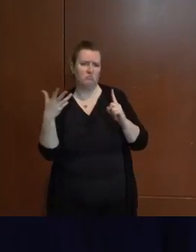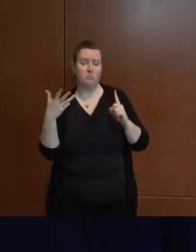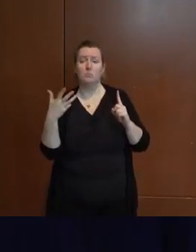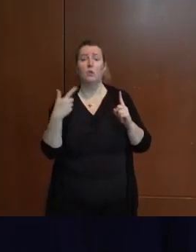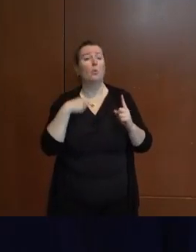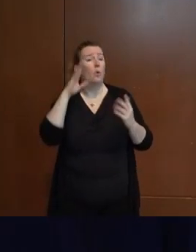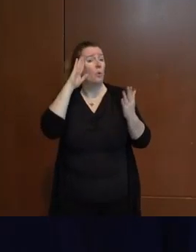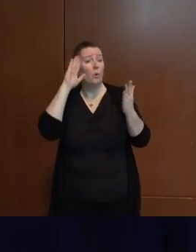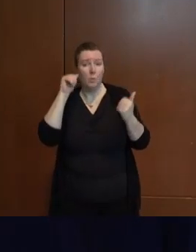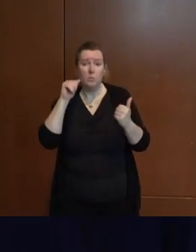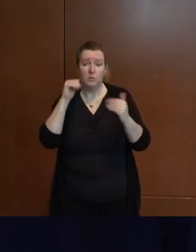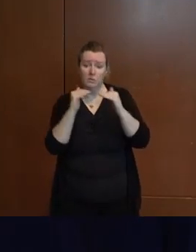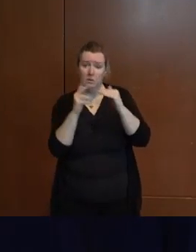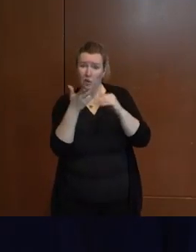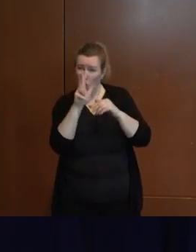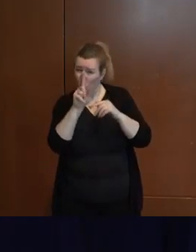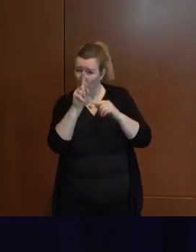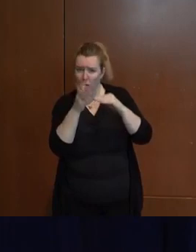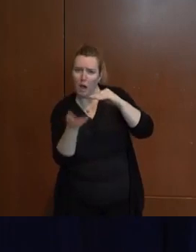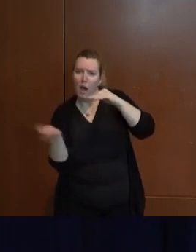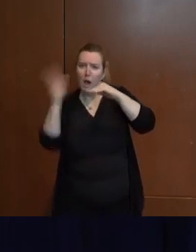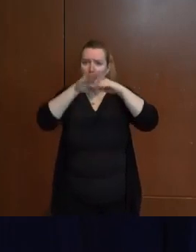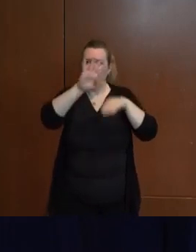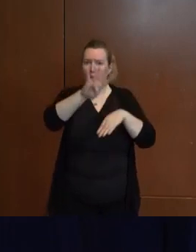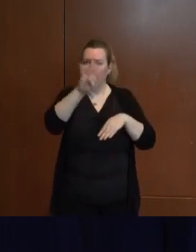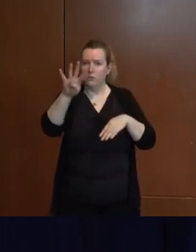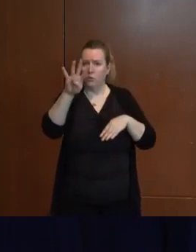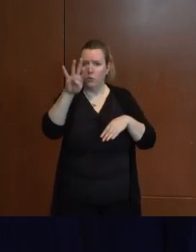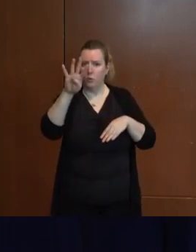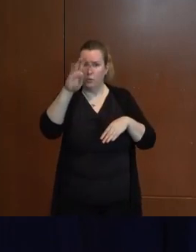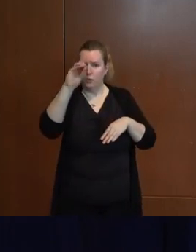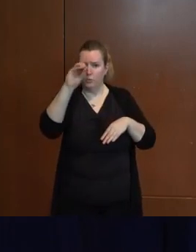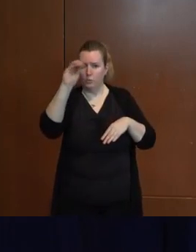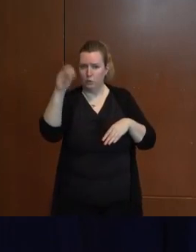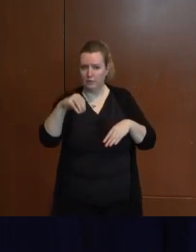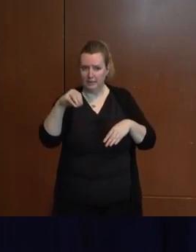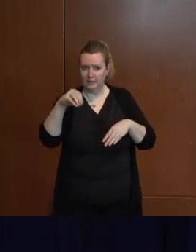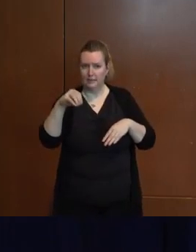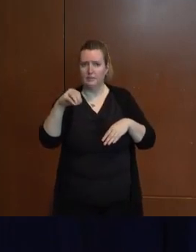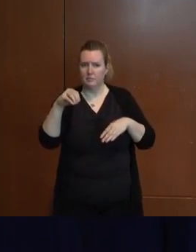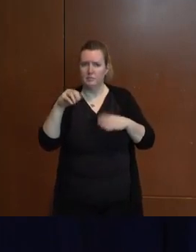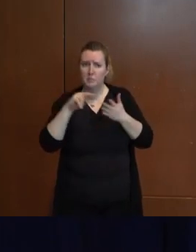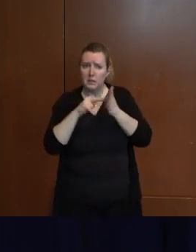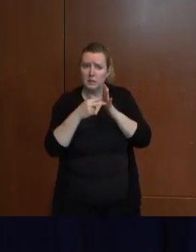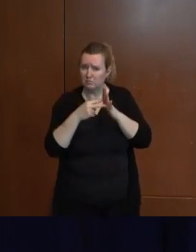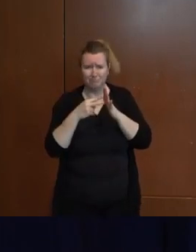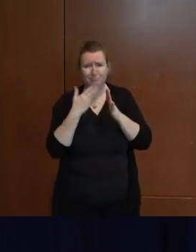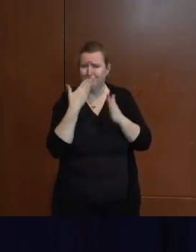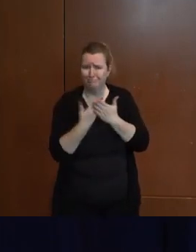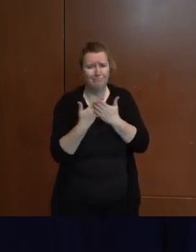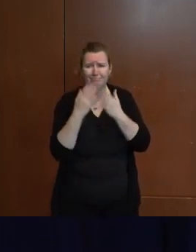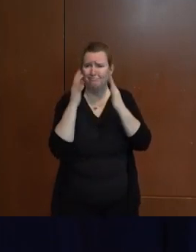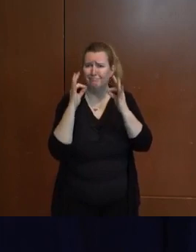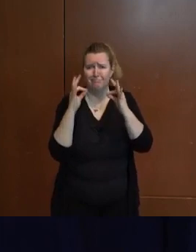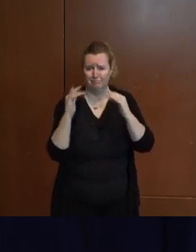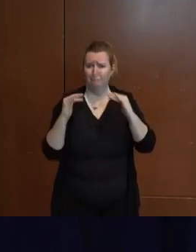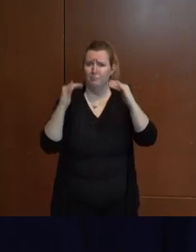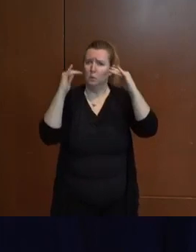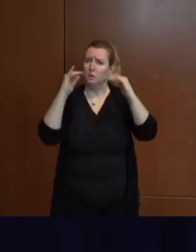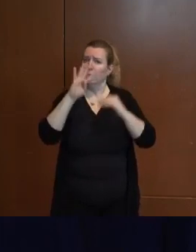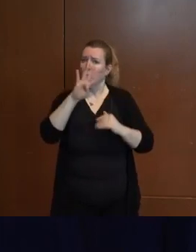because we're at 31%. We believe with working with the hospitals and the alternative care sites, of which there will be